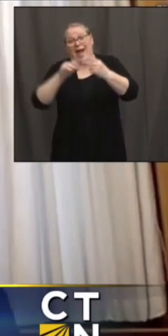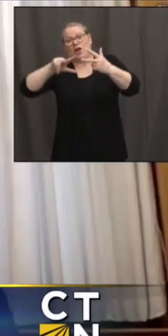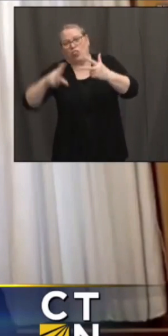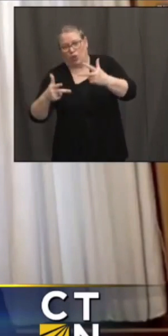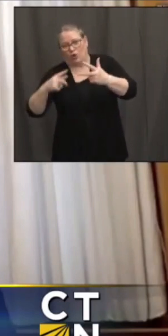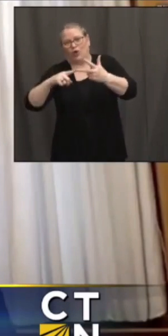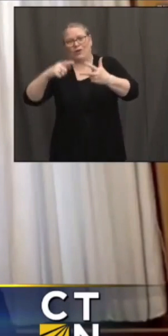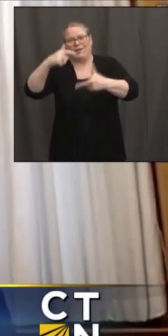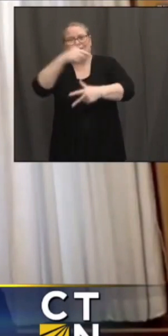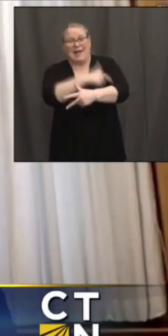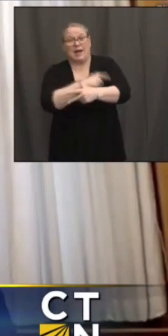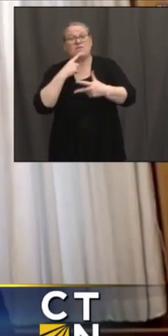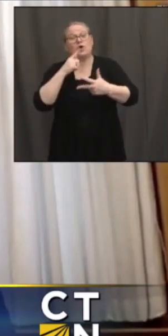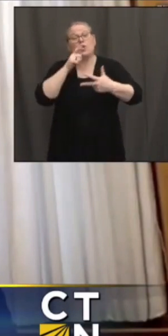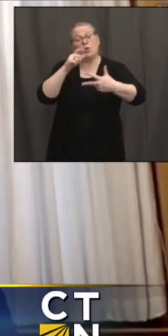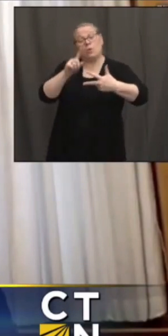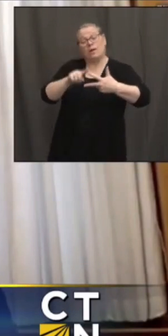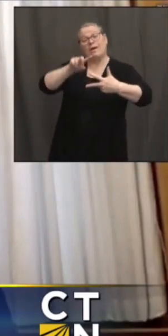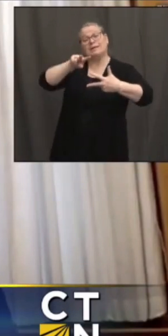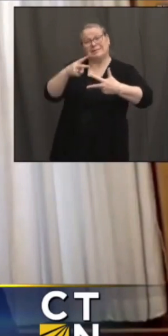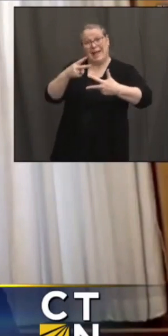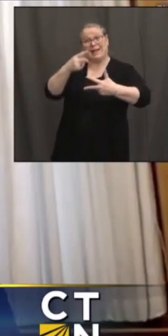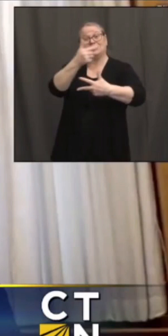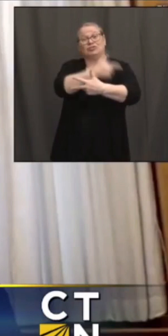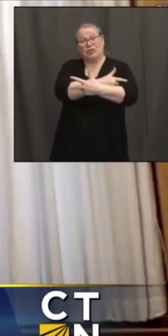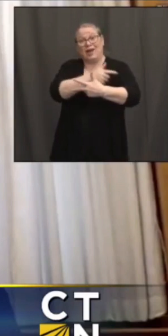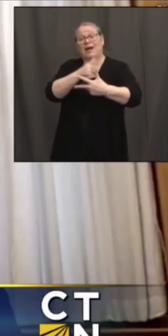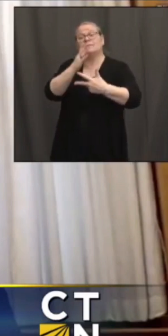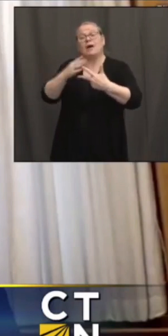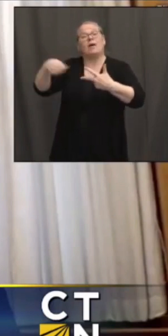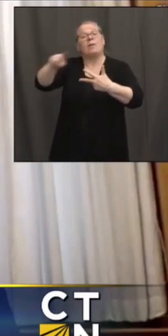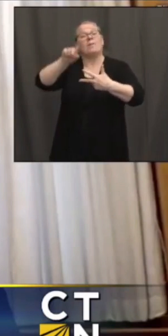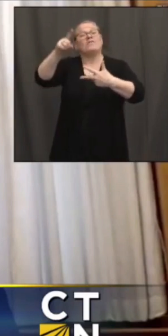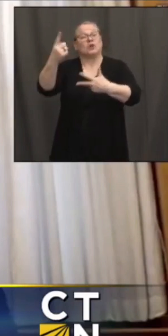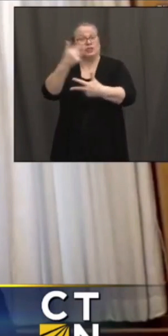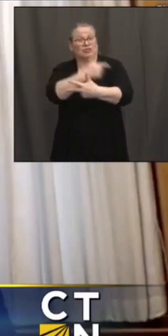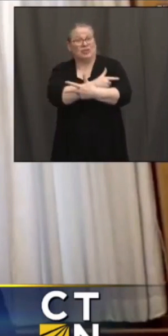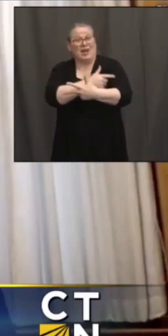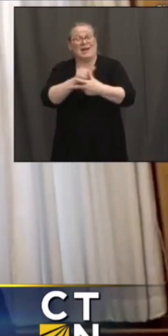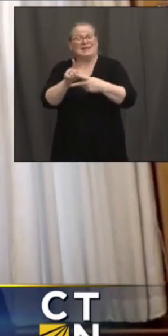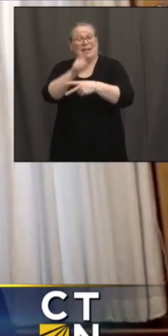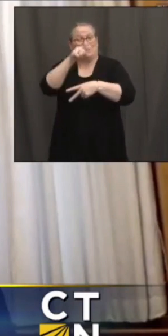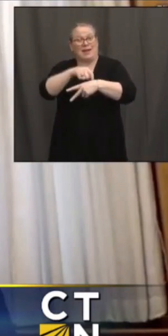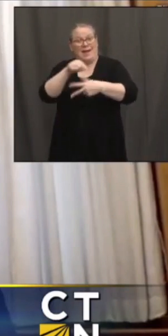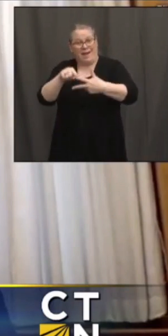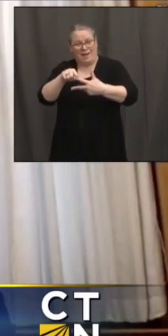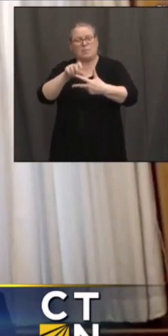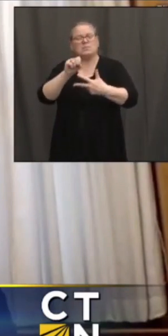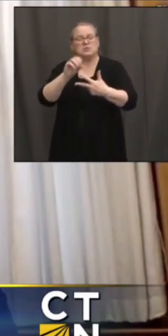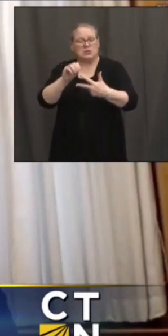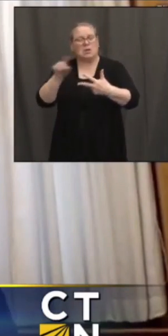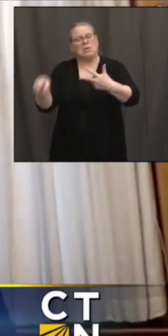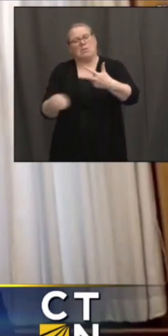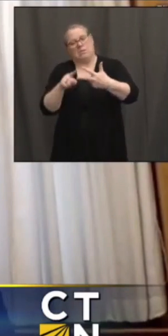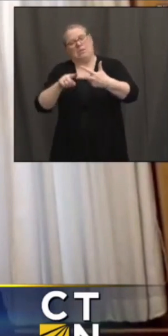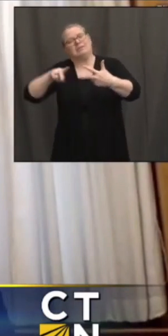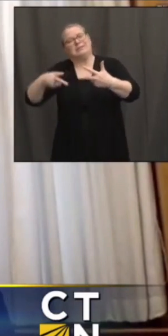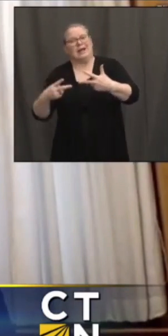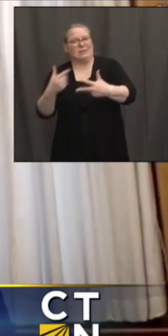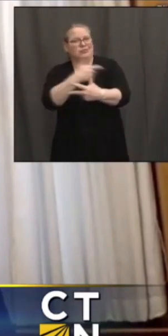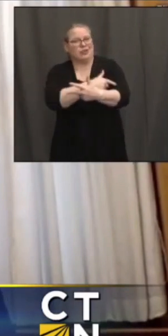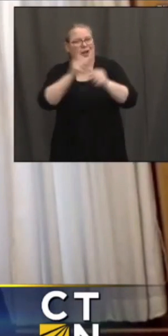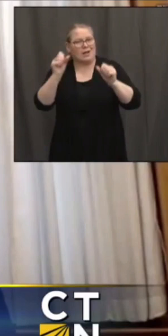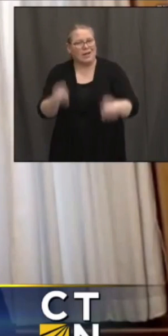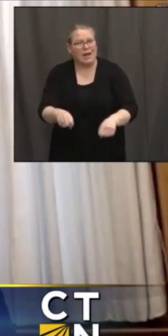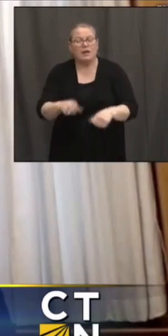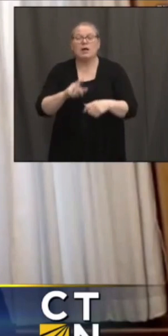this across the board, is that the more people who get it, the more people who will be ready to get it as well, as they see their friends and their peers and their